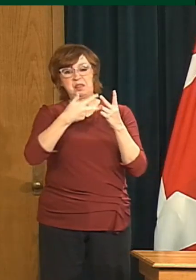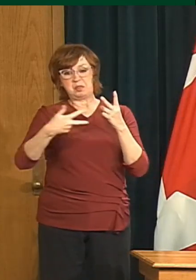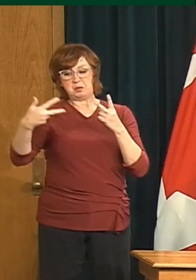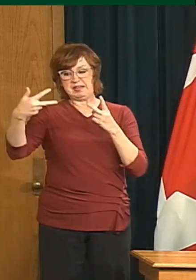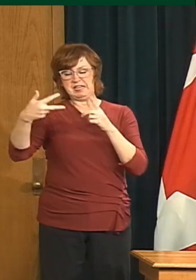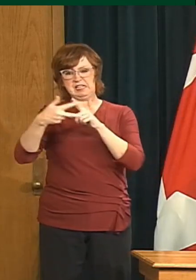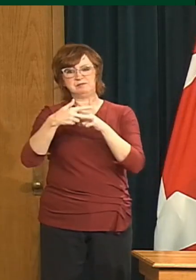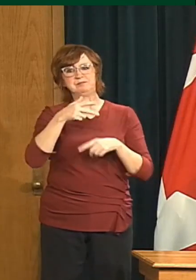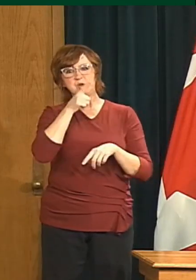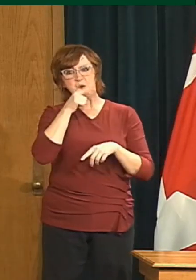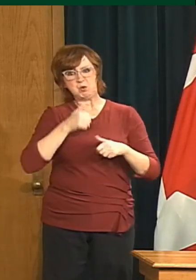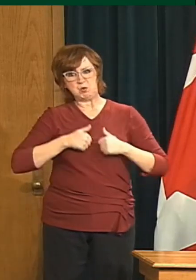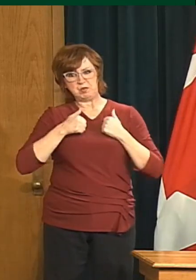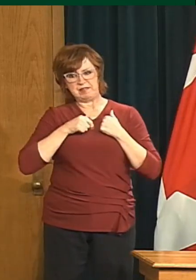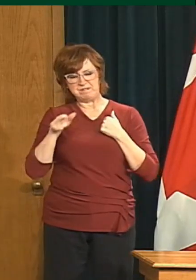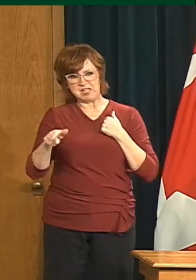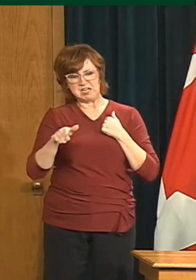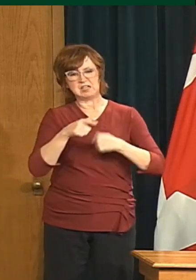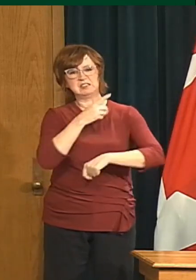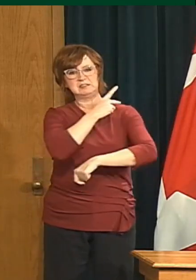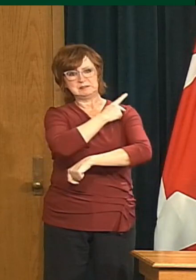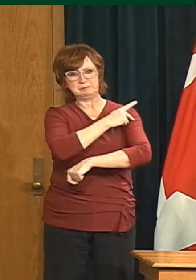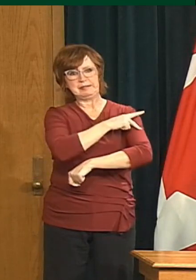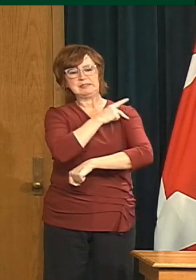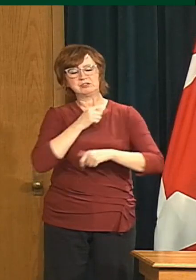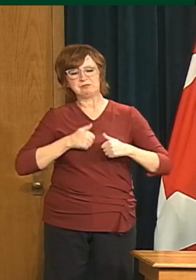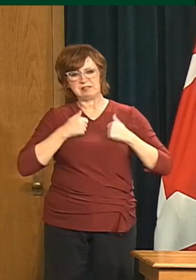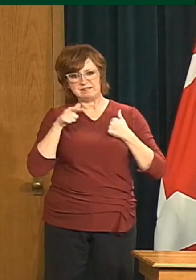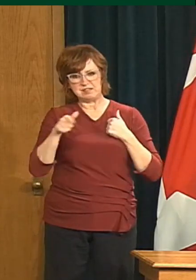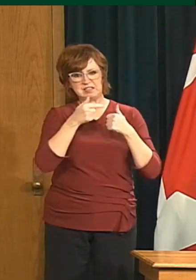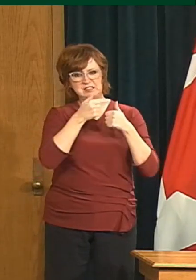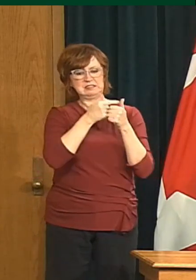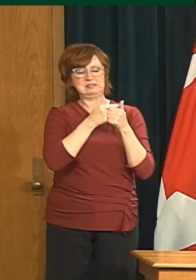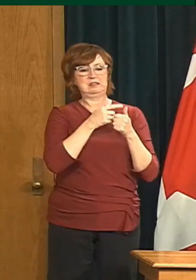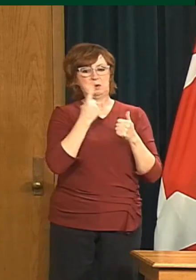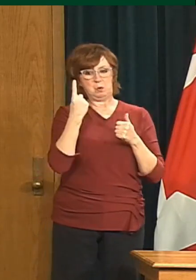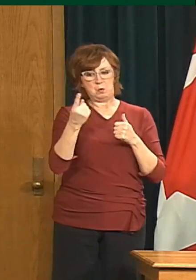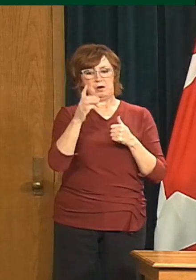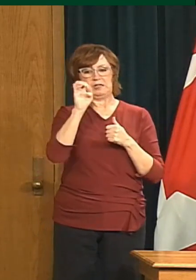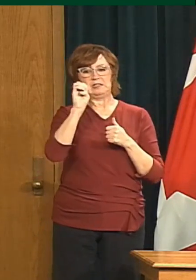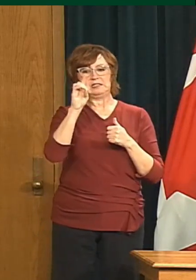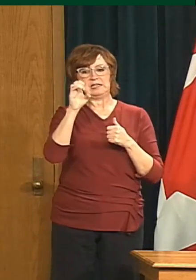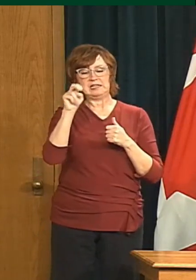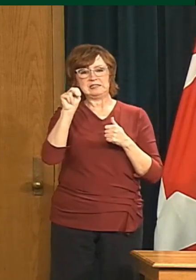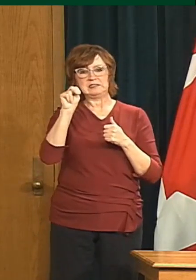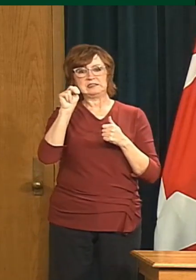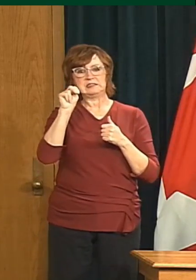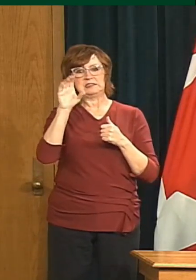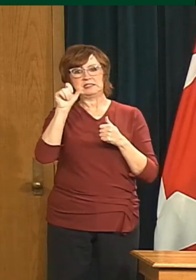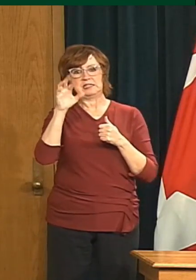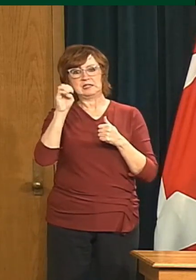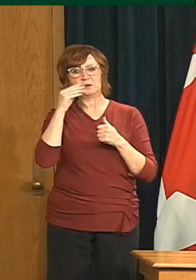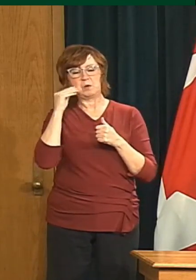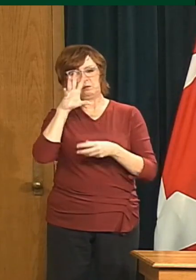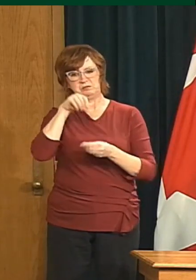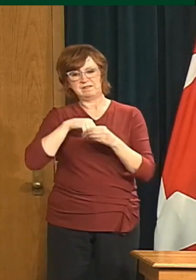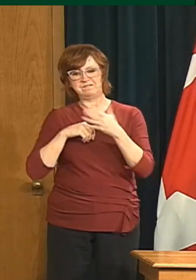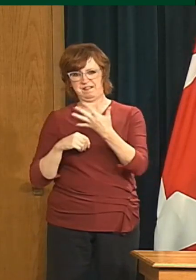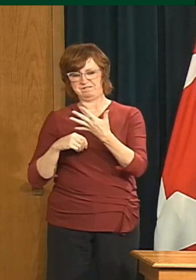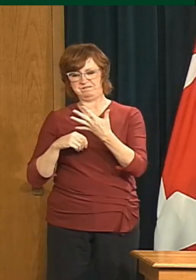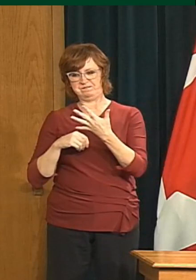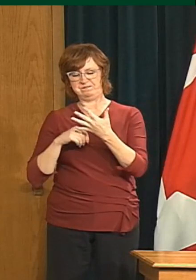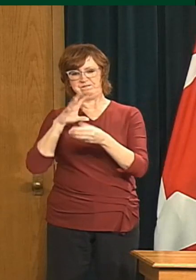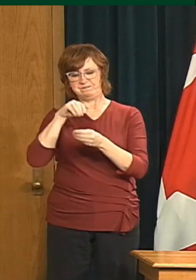situations and they are currently being managed with close oversight by public health. And